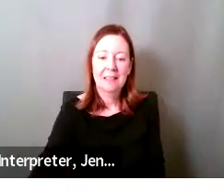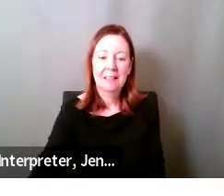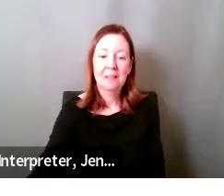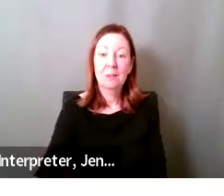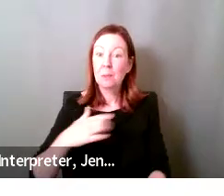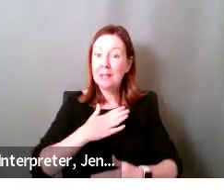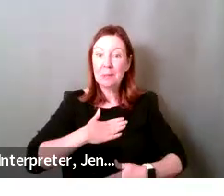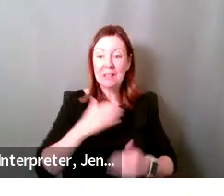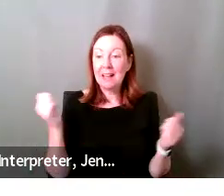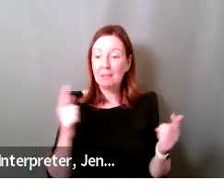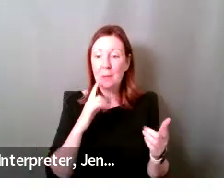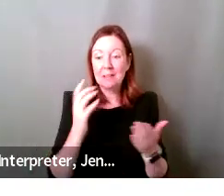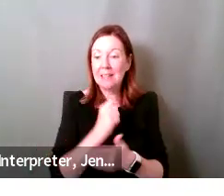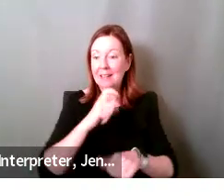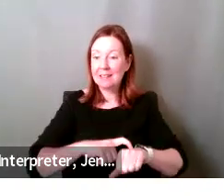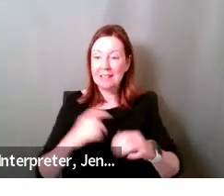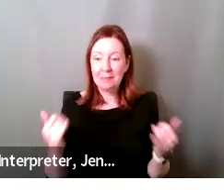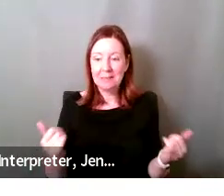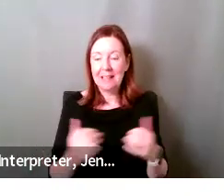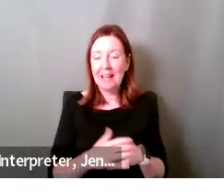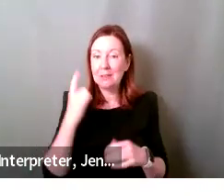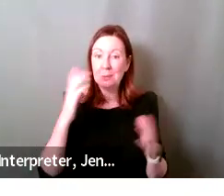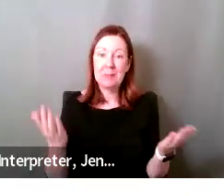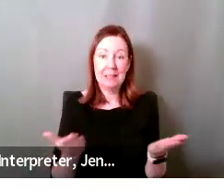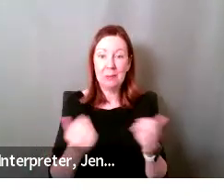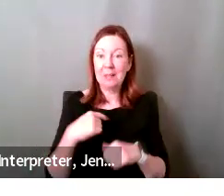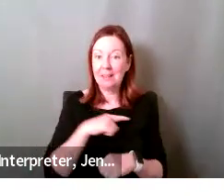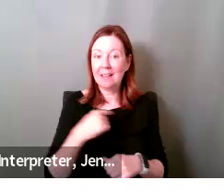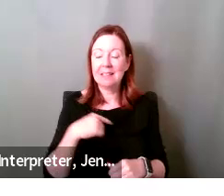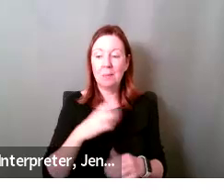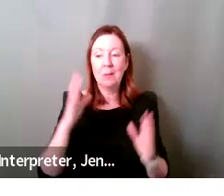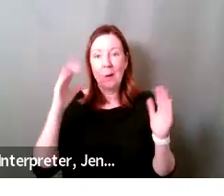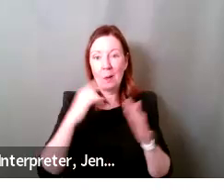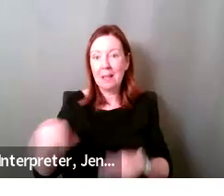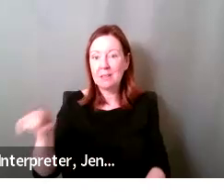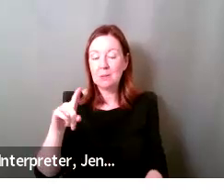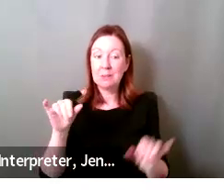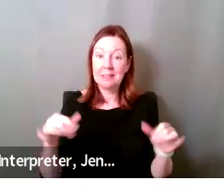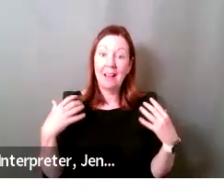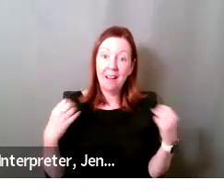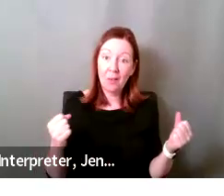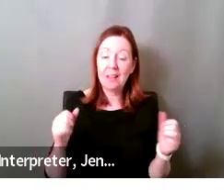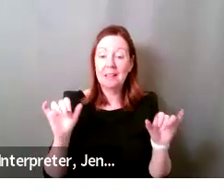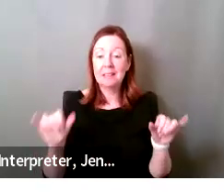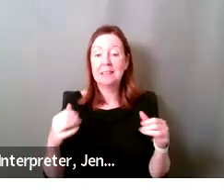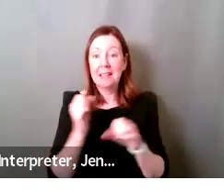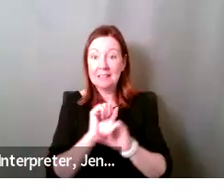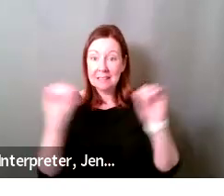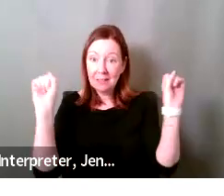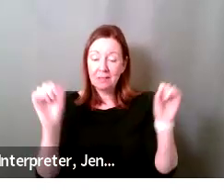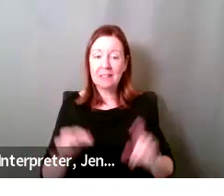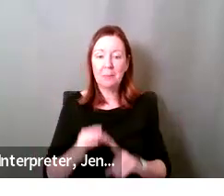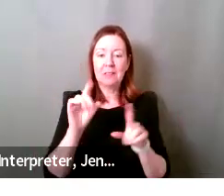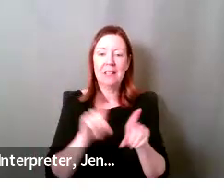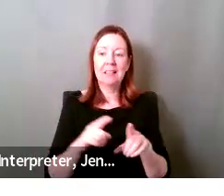the time out today to be here with us. And we hope that you guys stay healthy, stay safe, especially as the